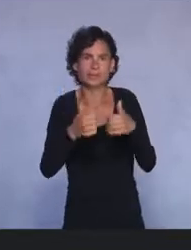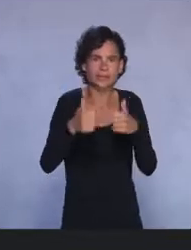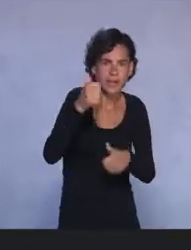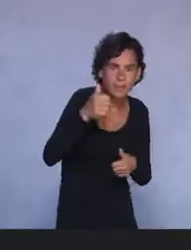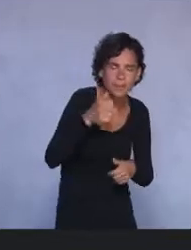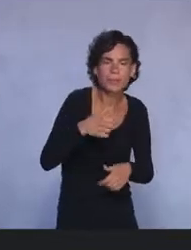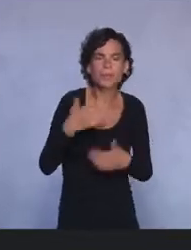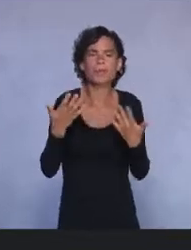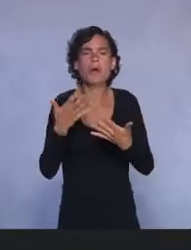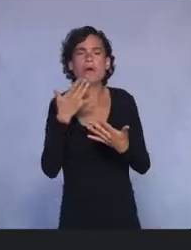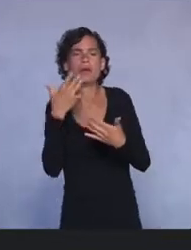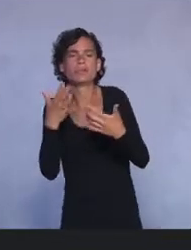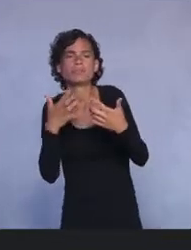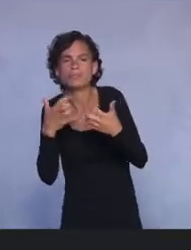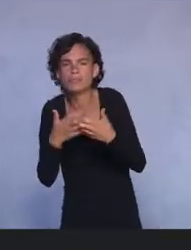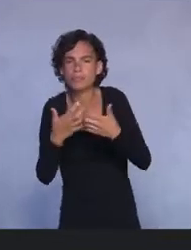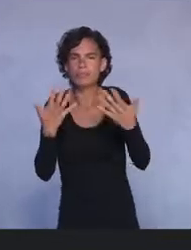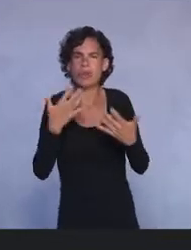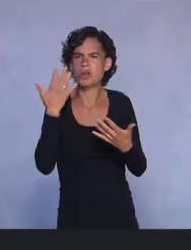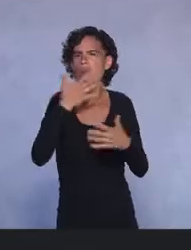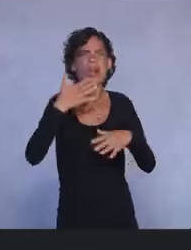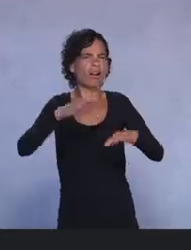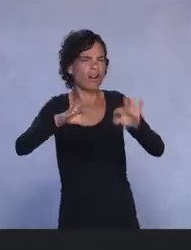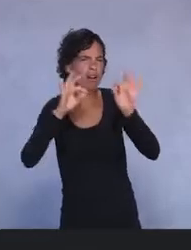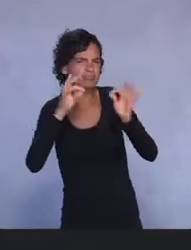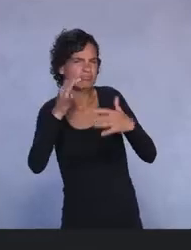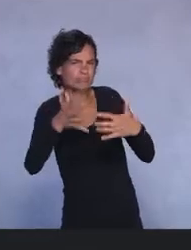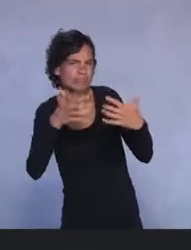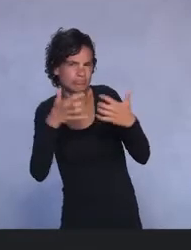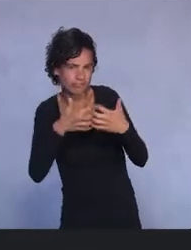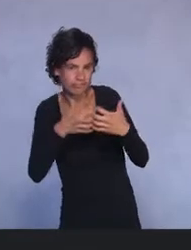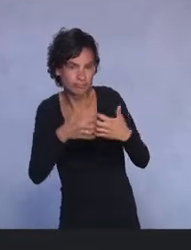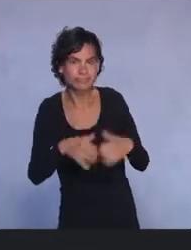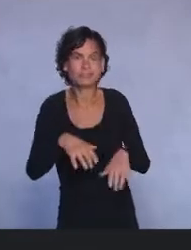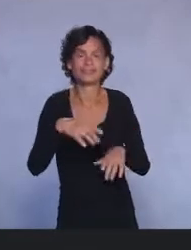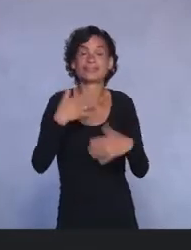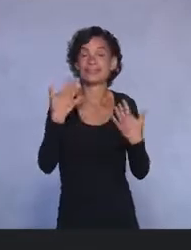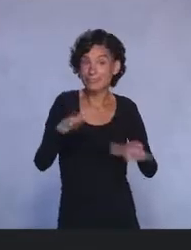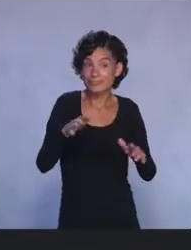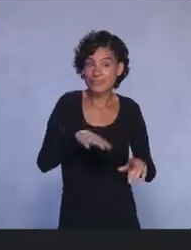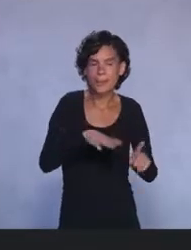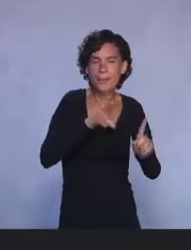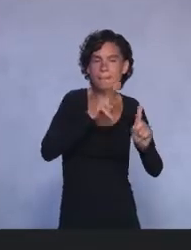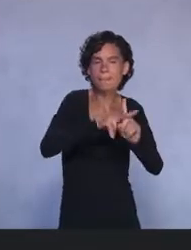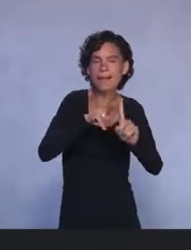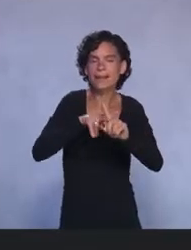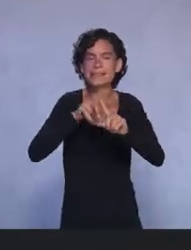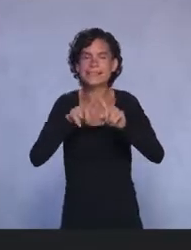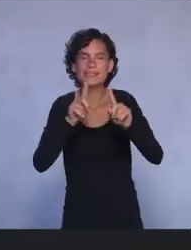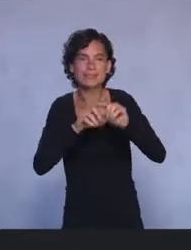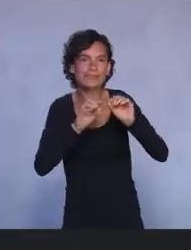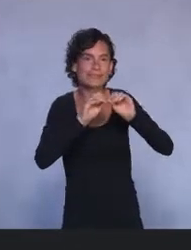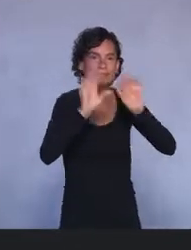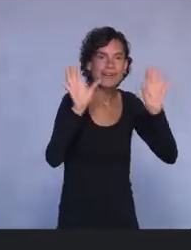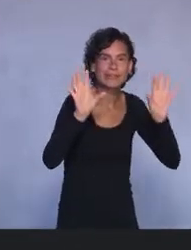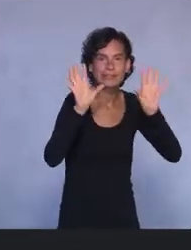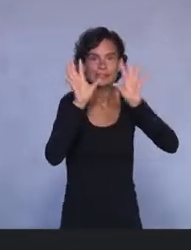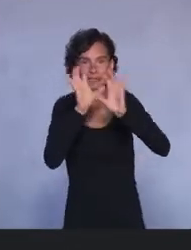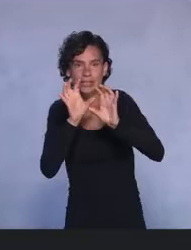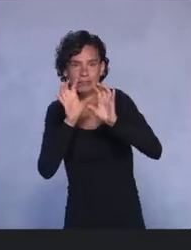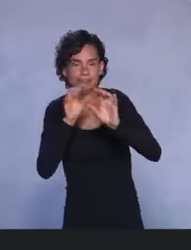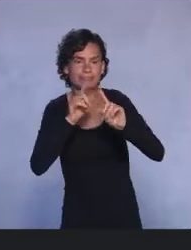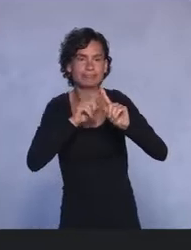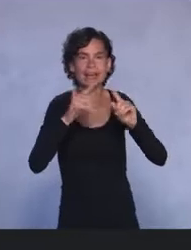just look great together. It then applies hues across different parts of the interface. In other words, it's going to